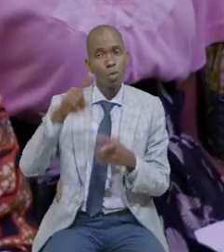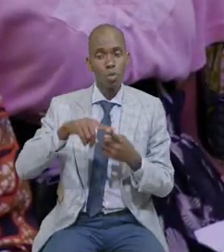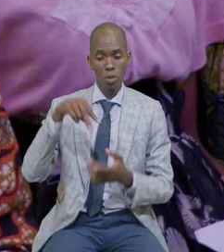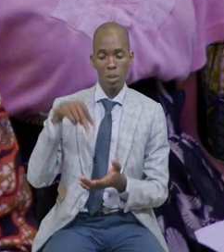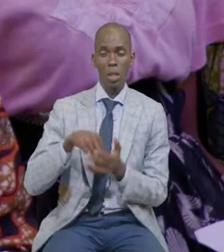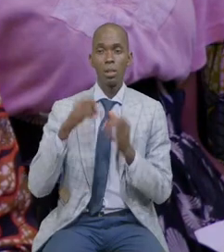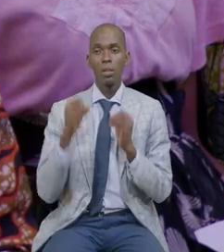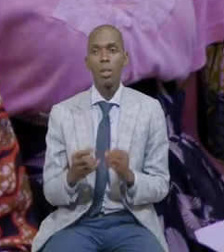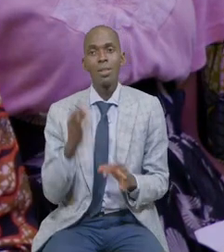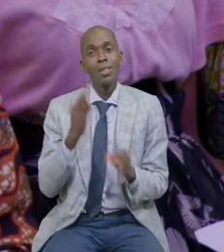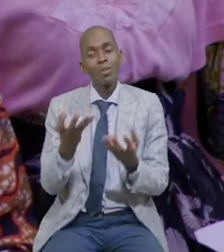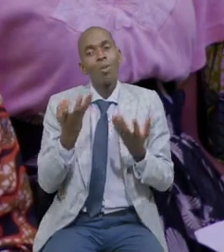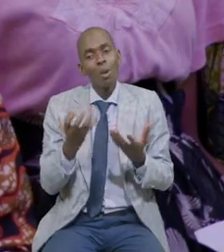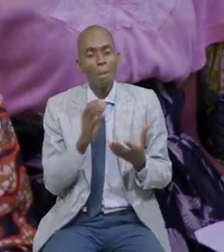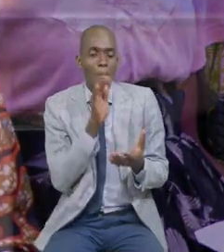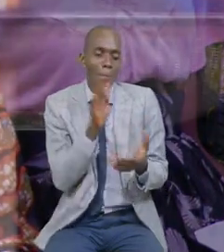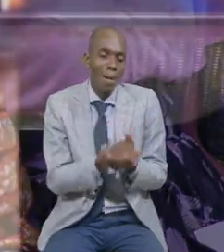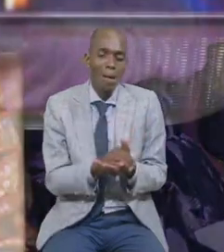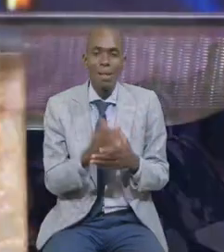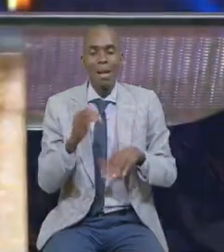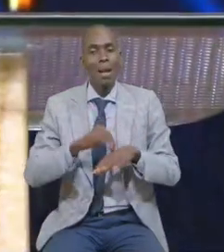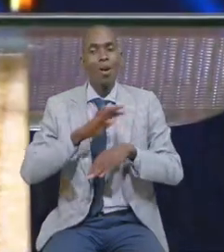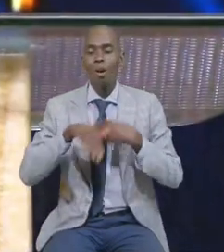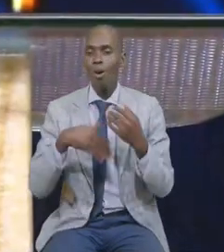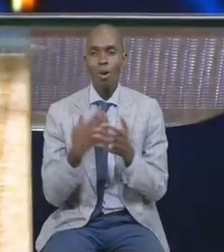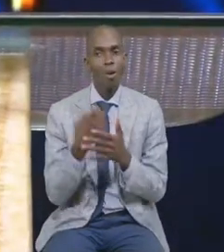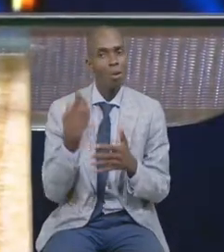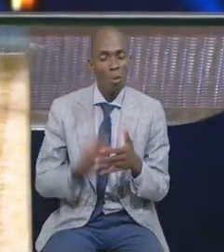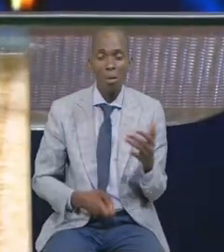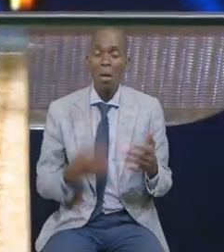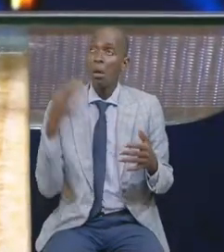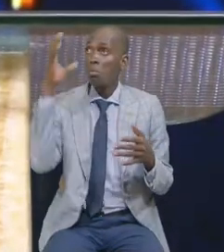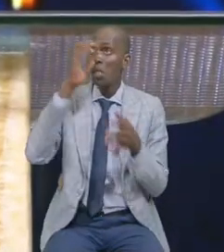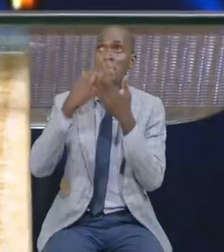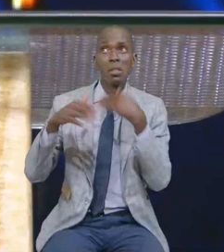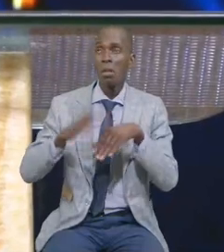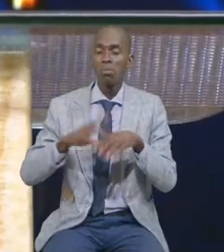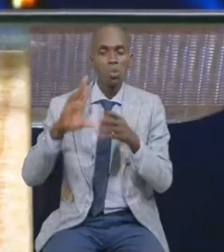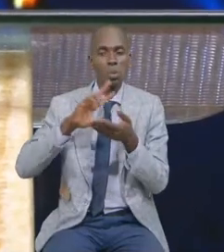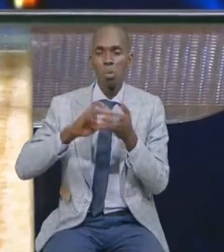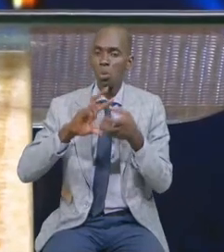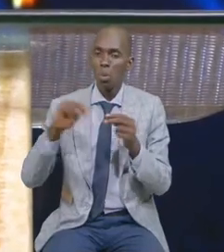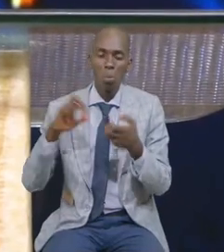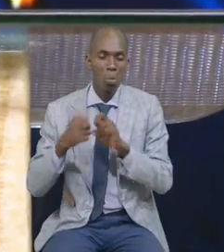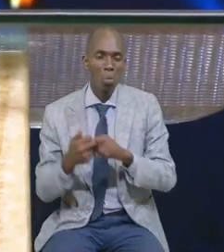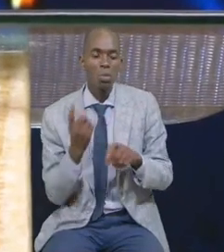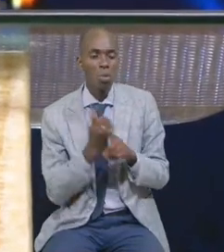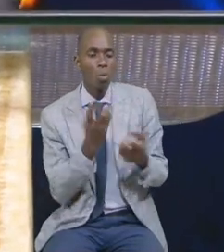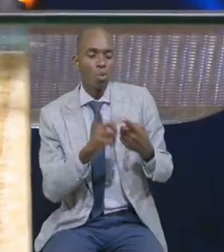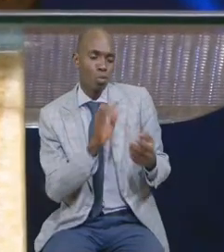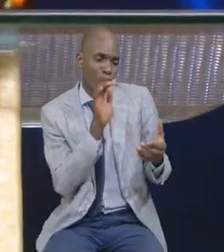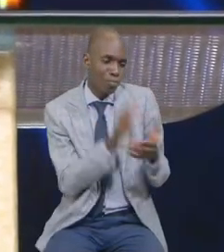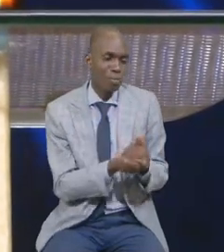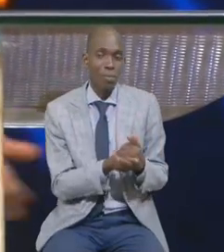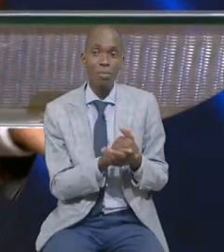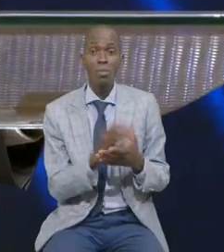you want marriage at all cost, marriage, even if you miss heaven, even if you lose heaven, I just want to get married,